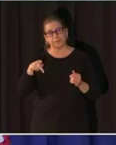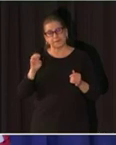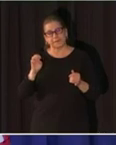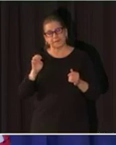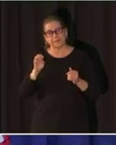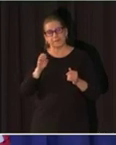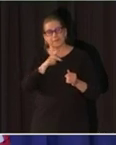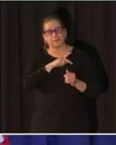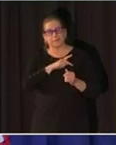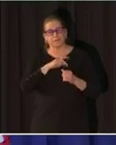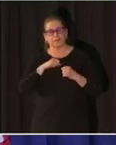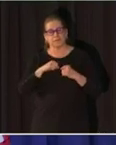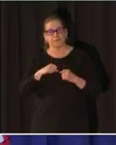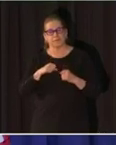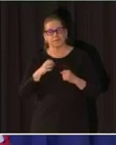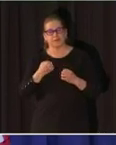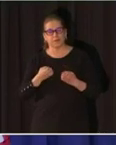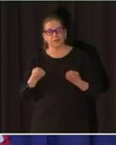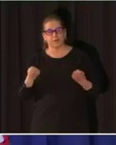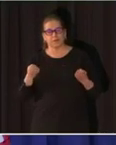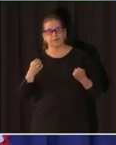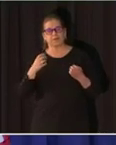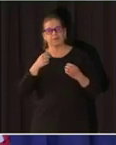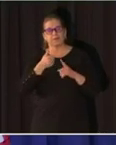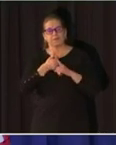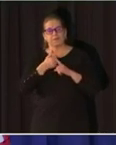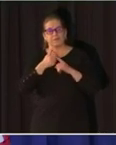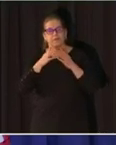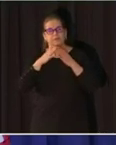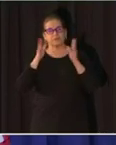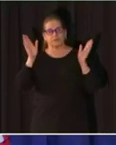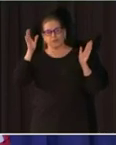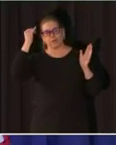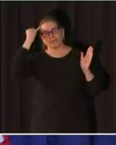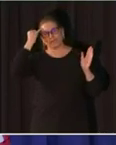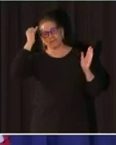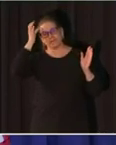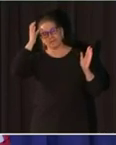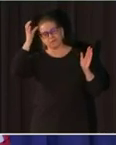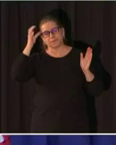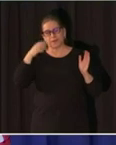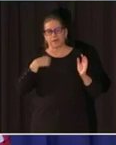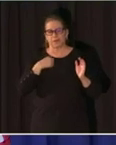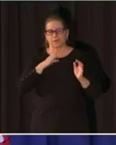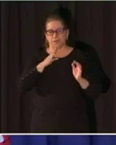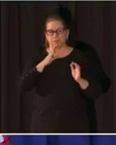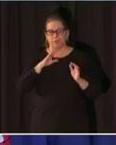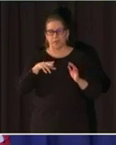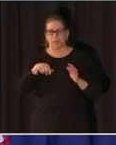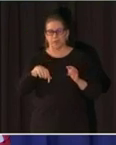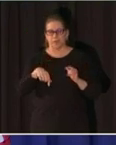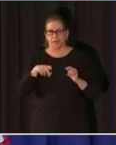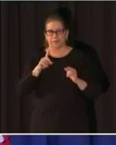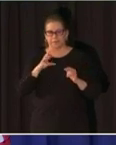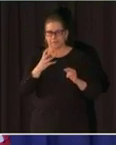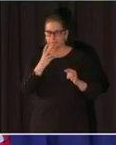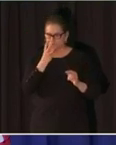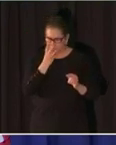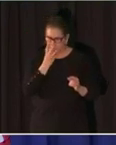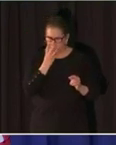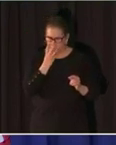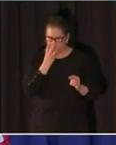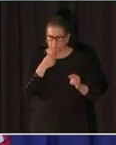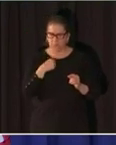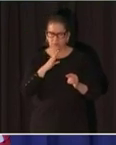construct. So This is about masks. mask, correct. So we give guidance around the use of